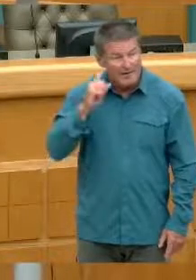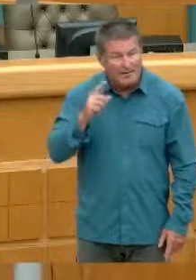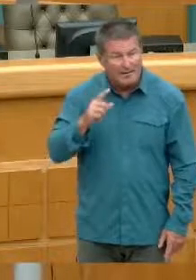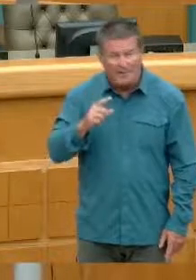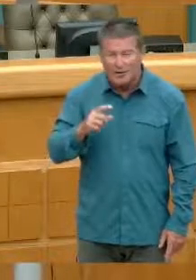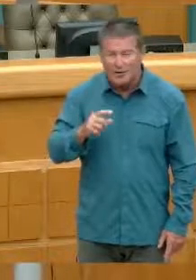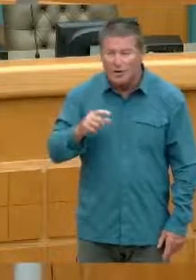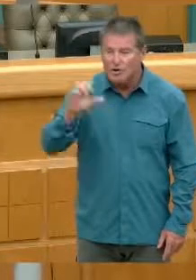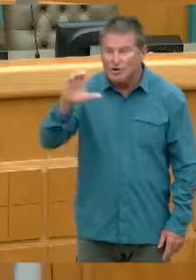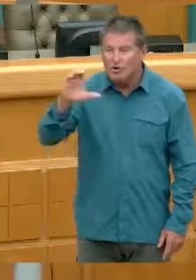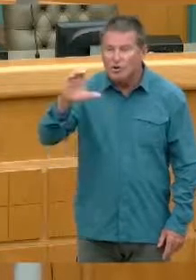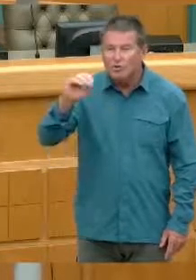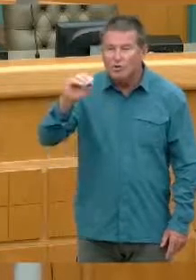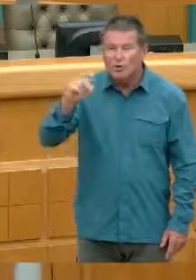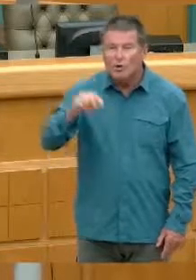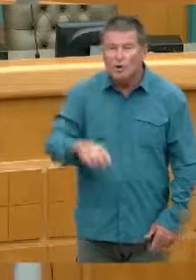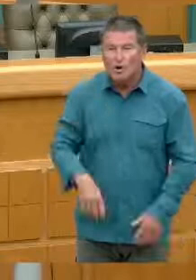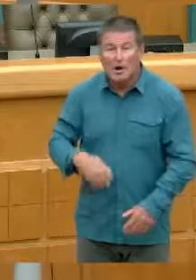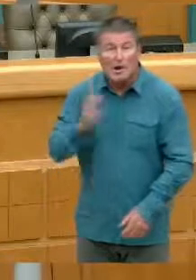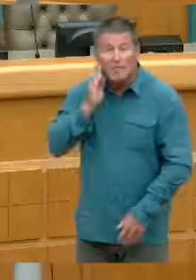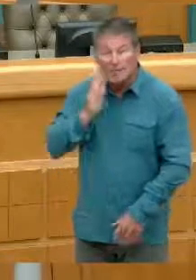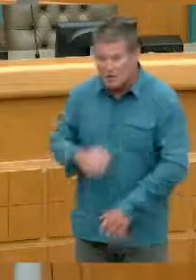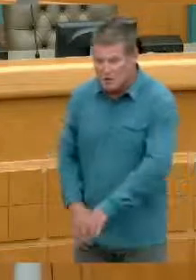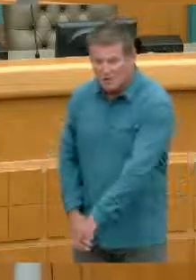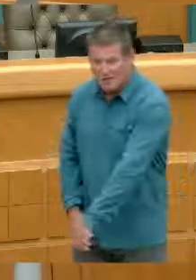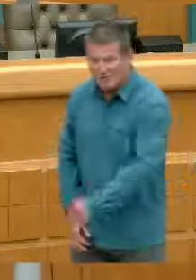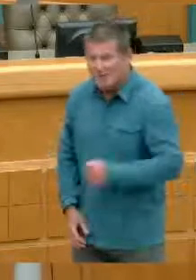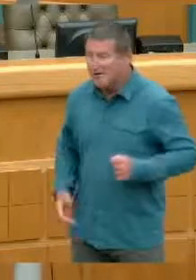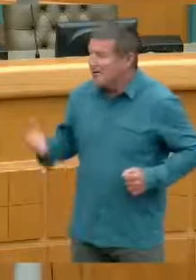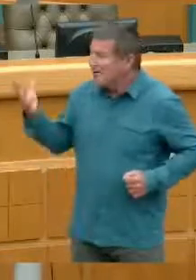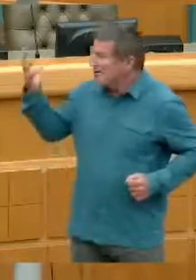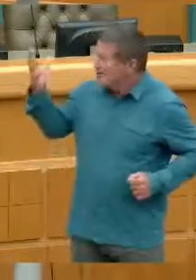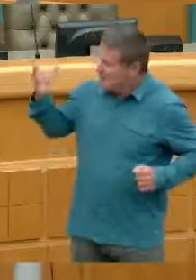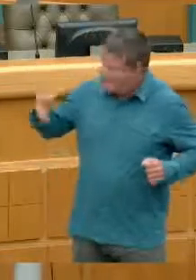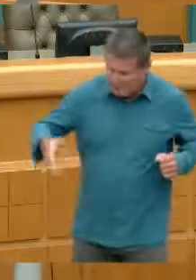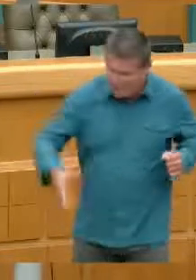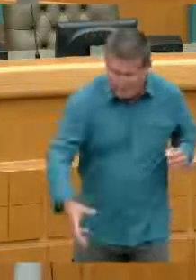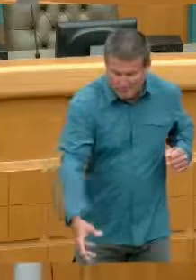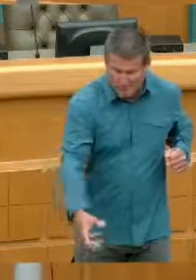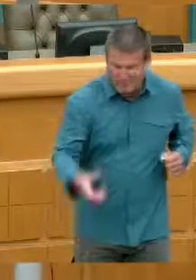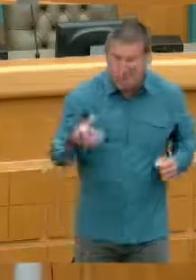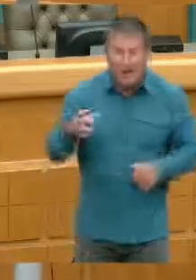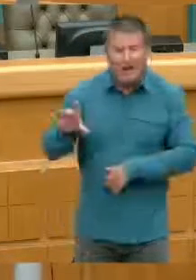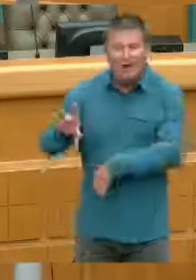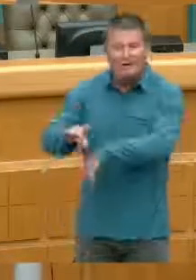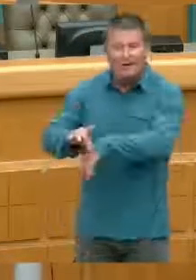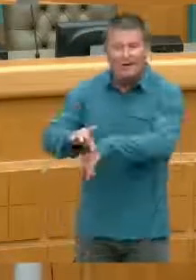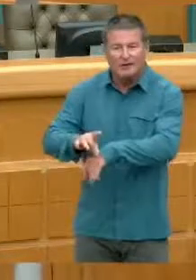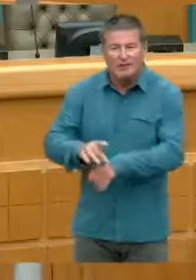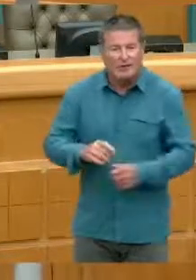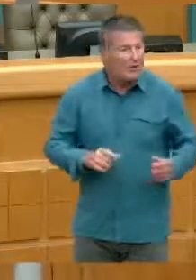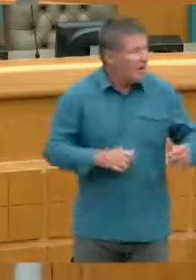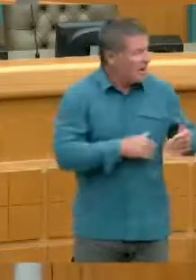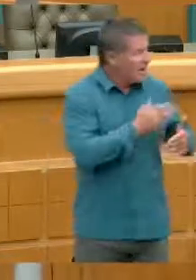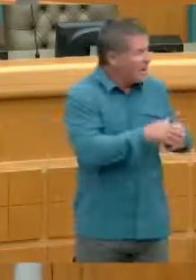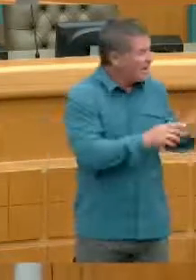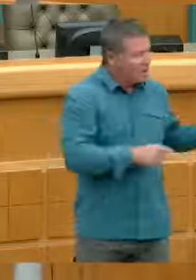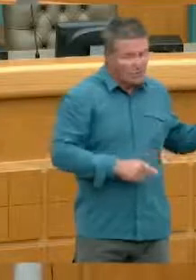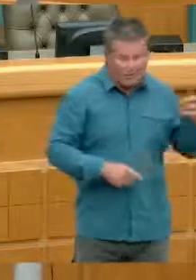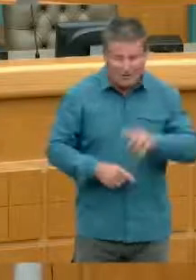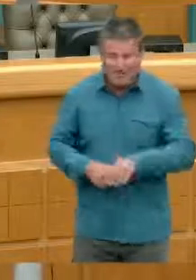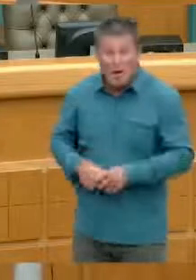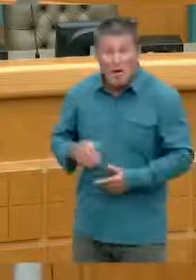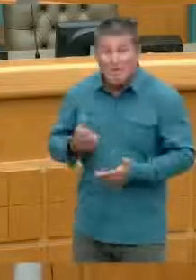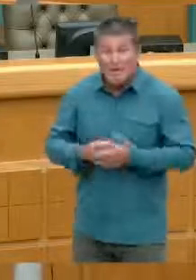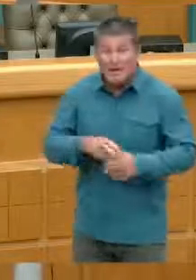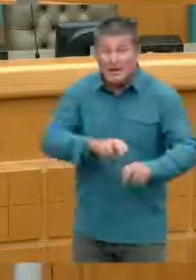cooler. Everybody's going to the cooler and grabbing a beer, grabbing food out of the cooler, so everybody's touching that. People are maybe sitting in the same chairs and switching as